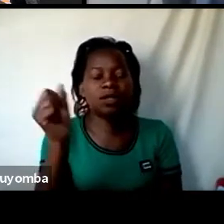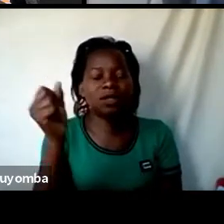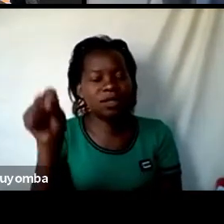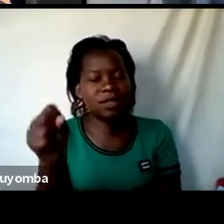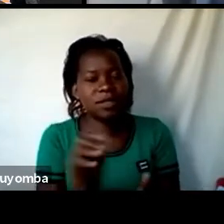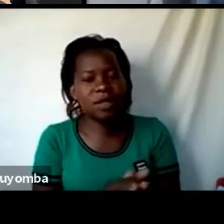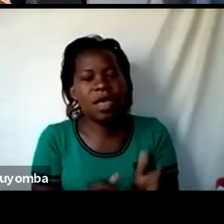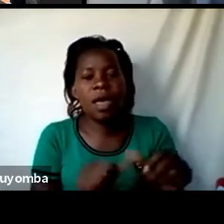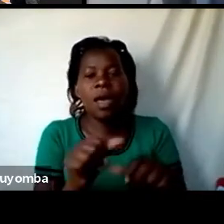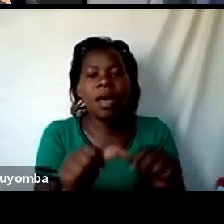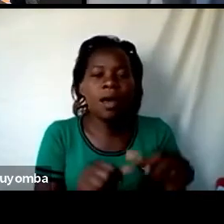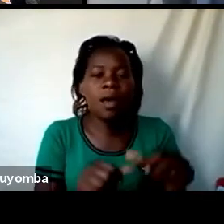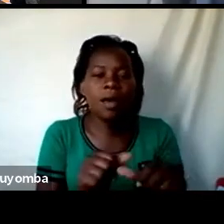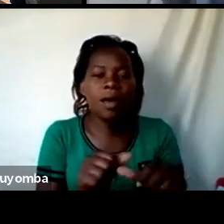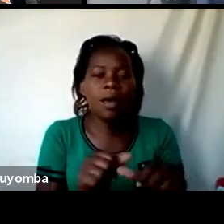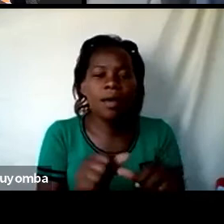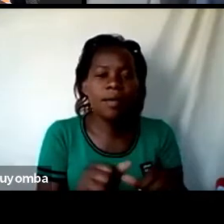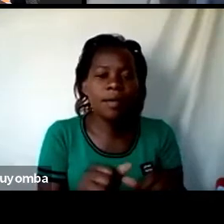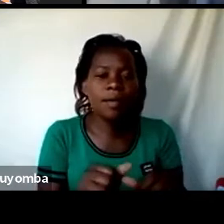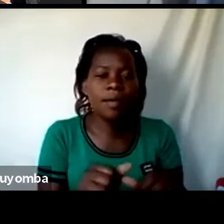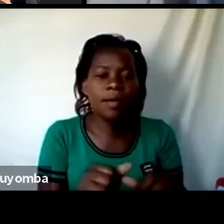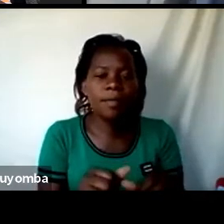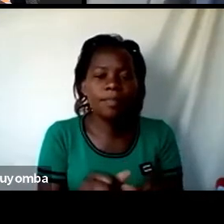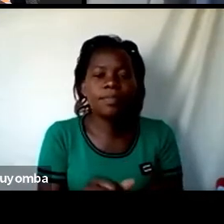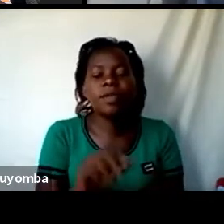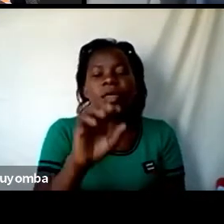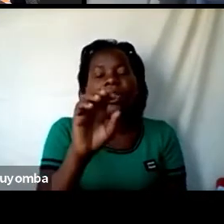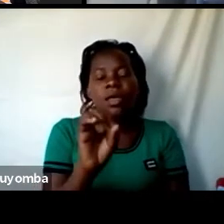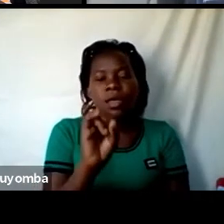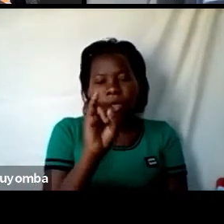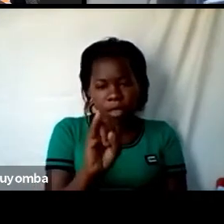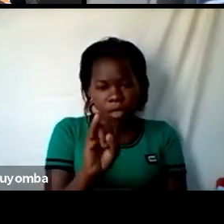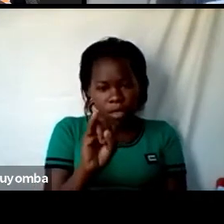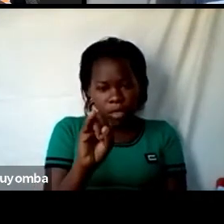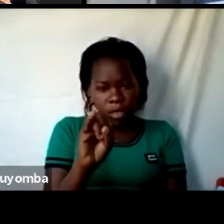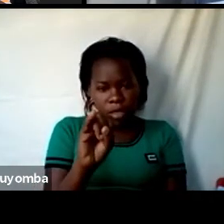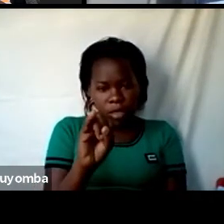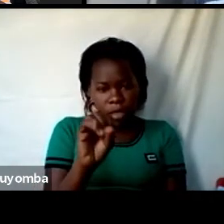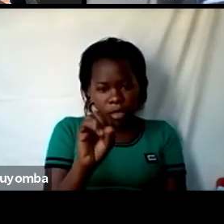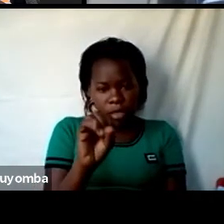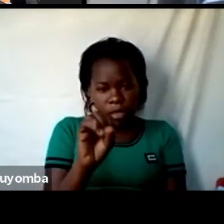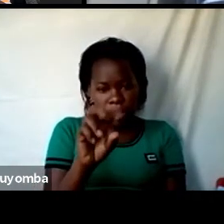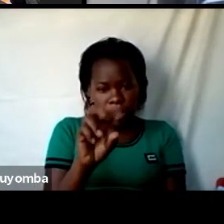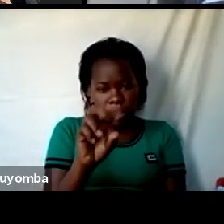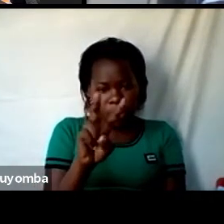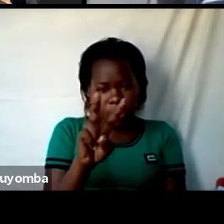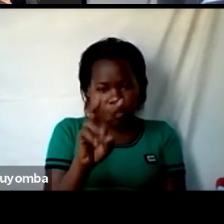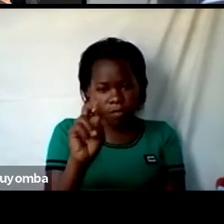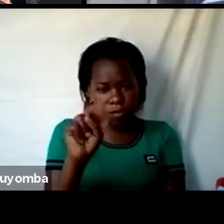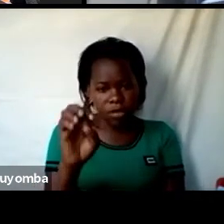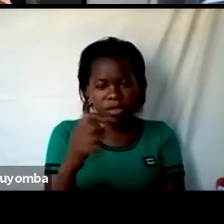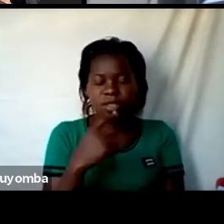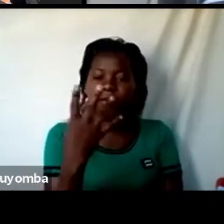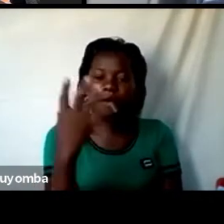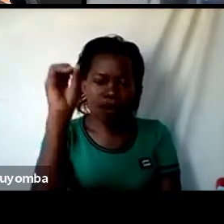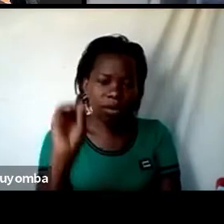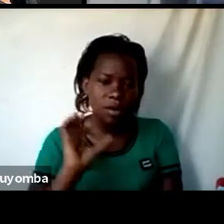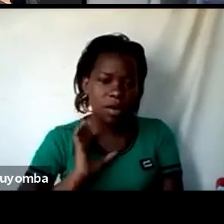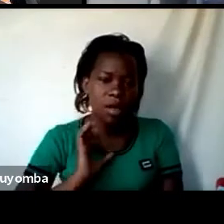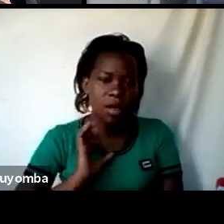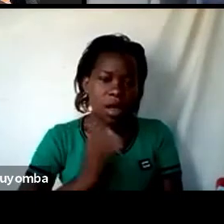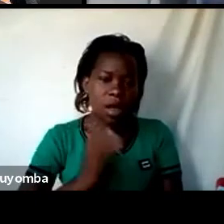Yvonne shared a very interesting statistic here. About more than 25% of our current skilled manufacturing workers will be retiring in the